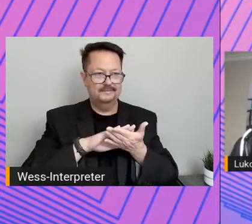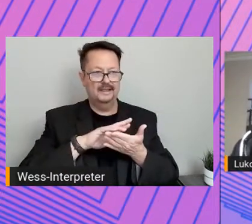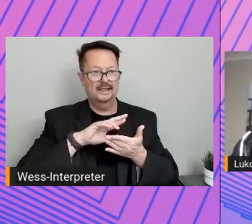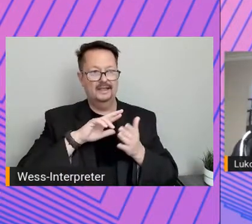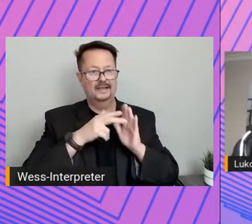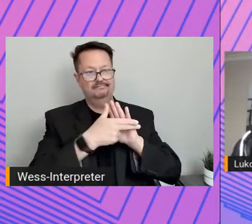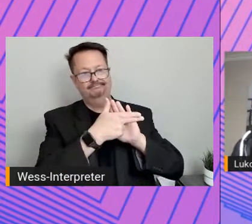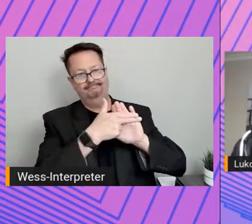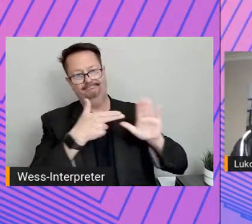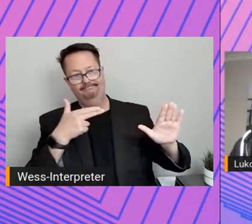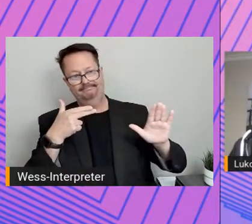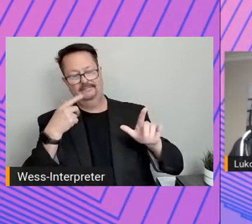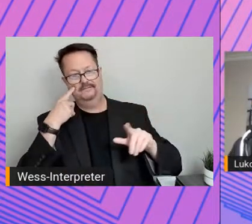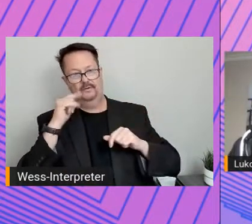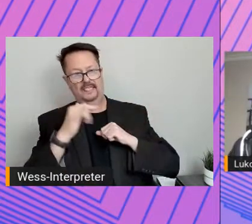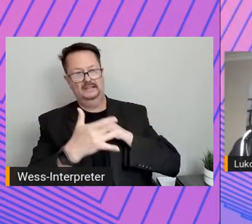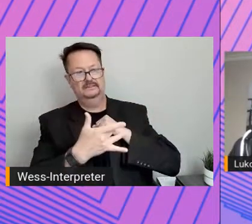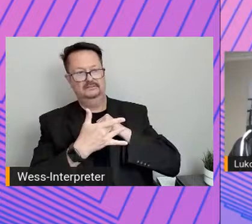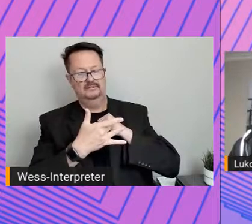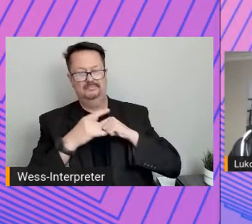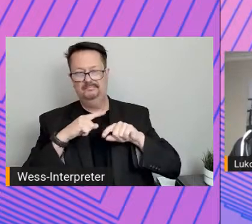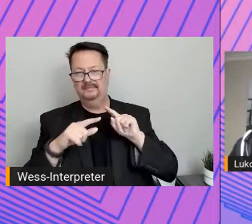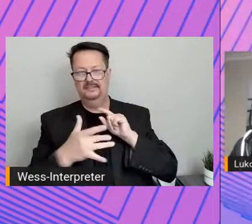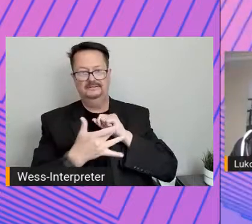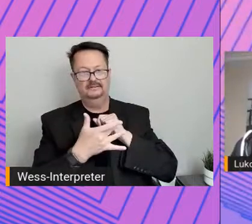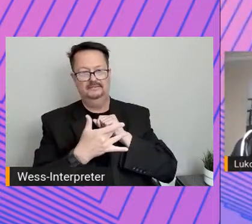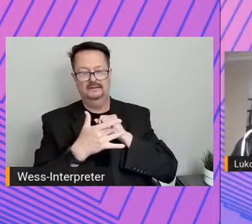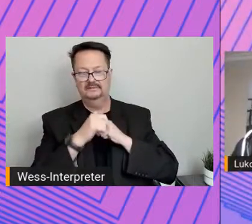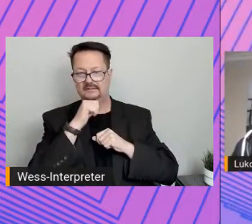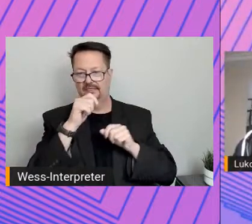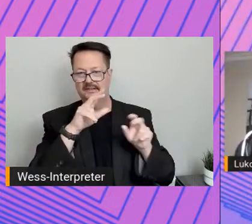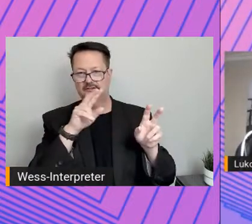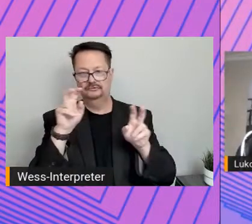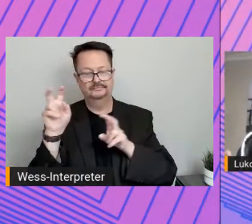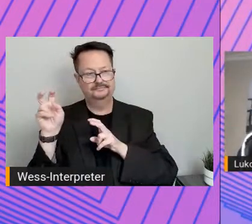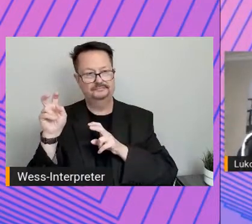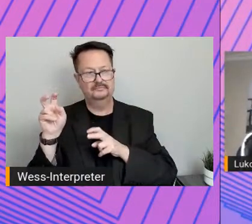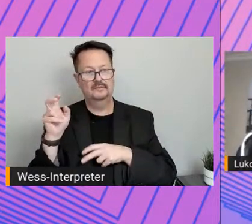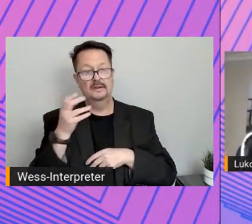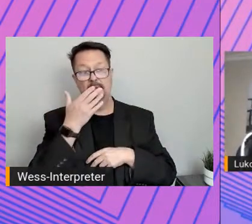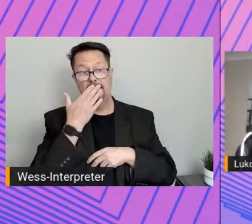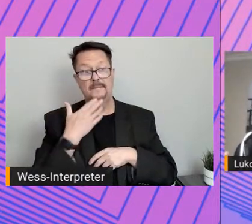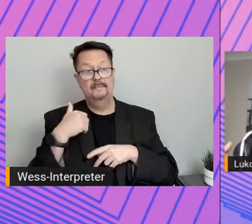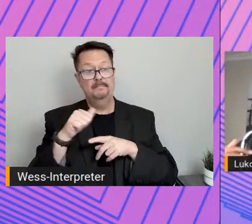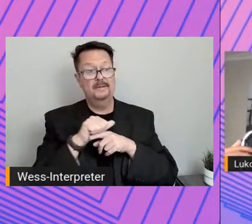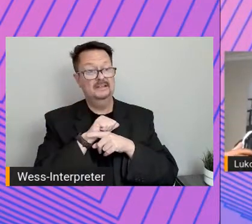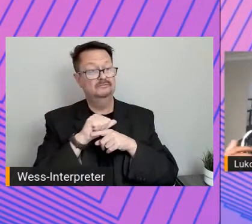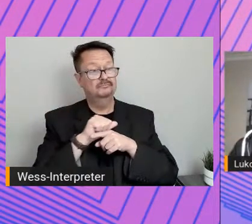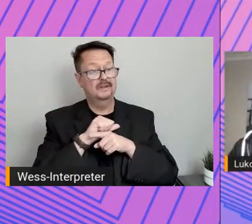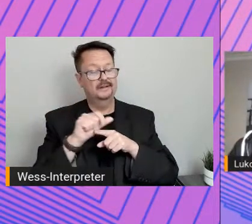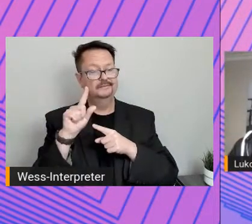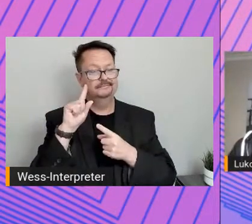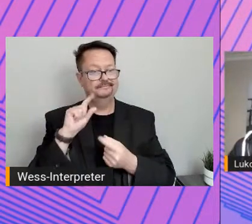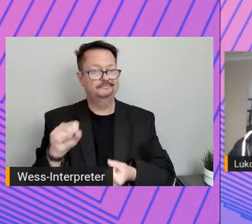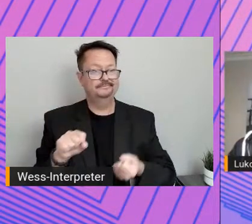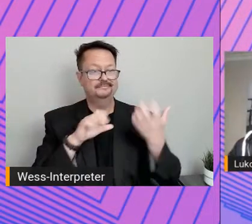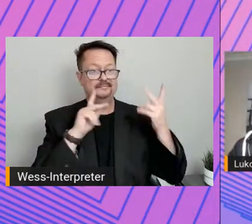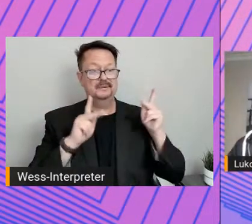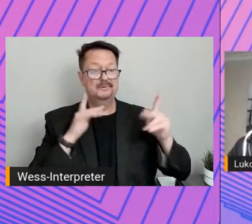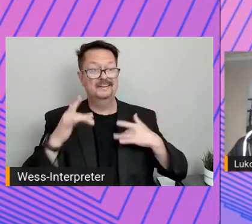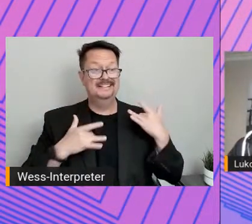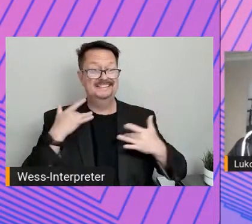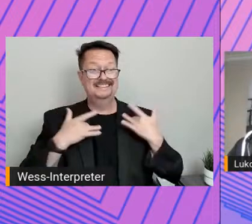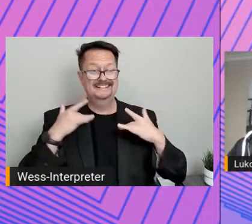when it's not the technology that has an issue. It was the fact that best practices got left far behind and people were too excited about